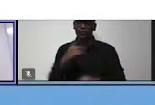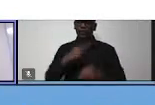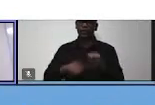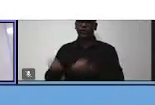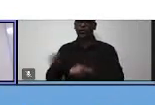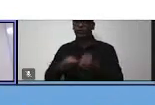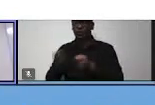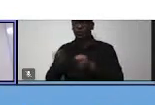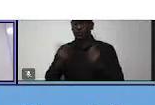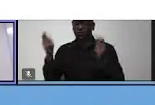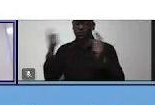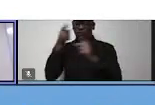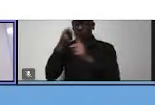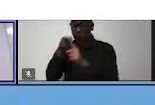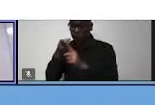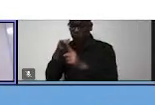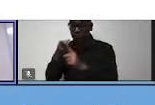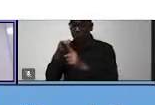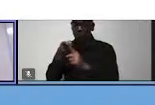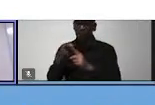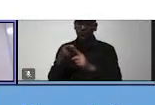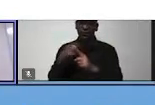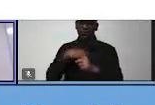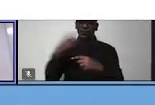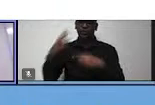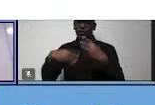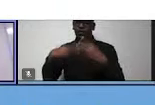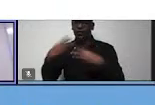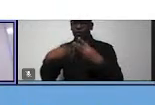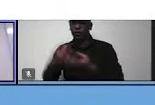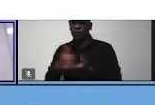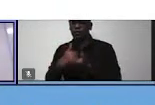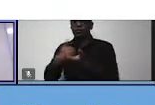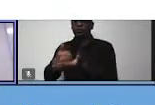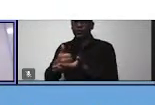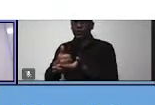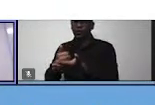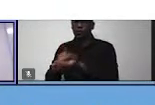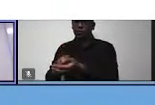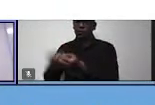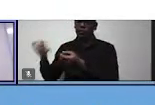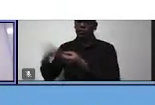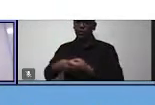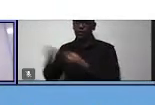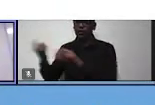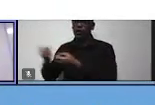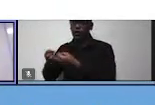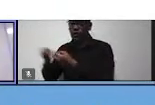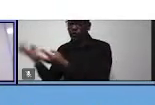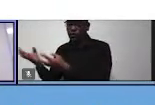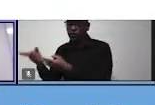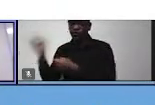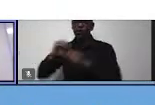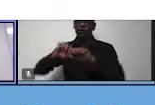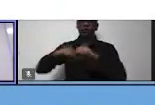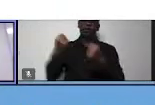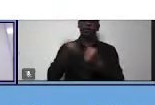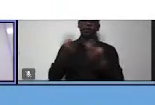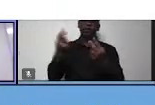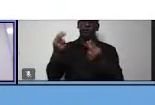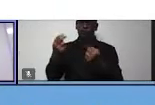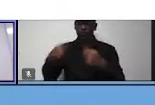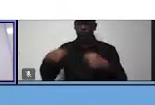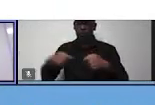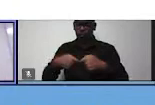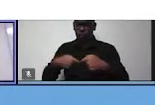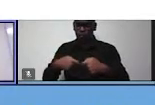point of view, we work to help exporters break into new markets and to develop the local export base in